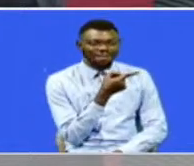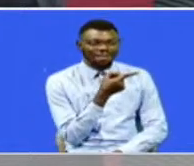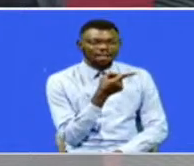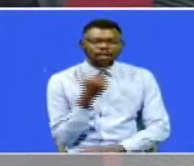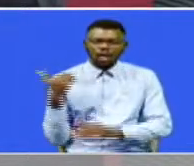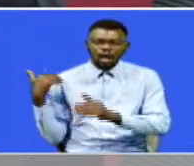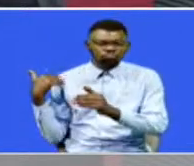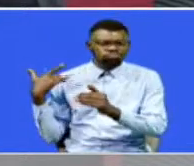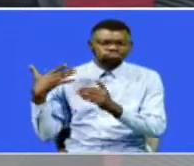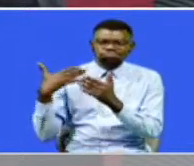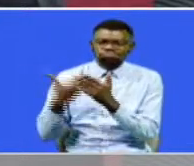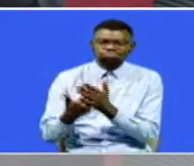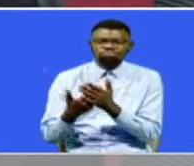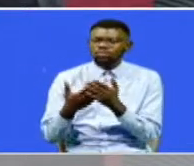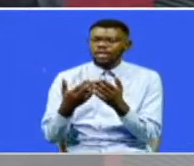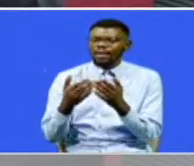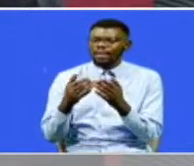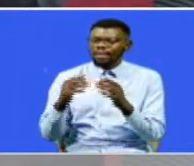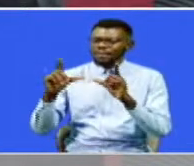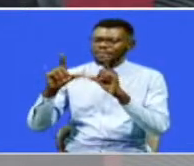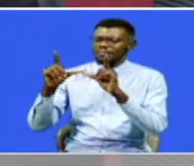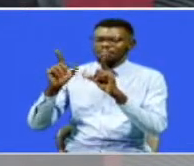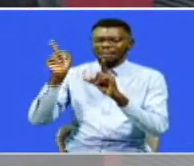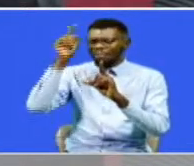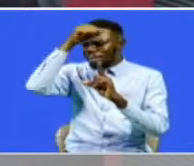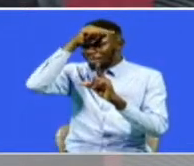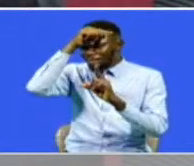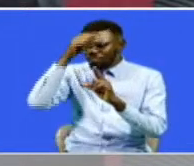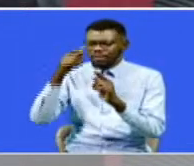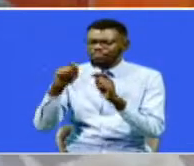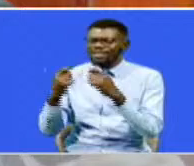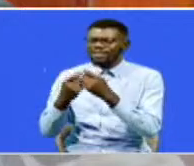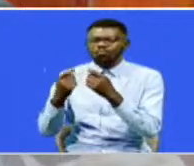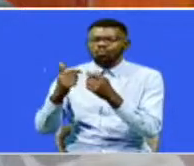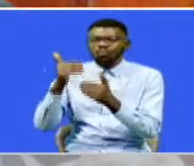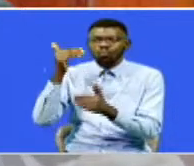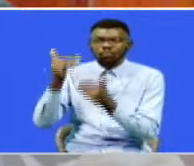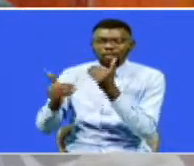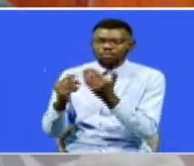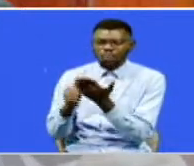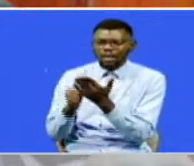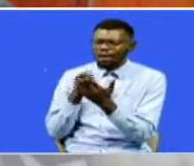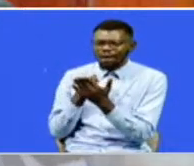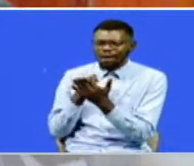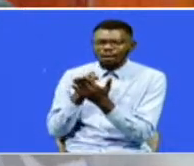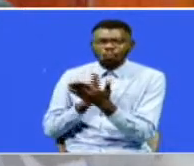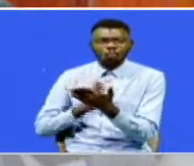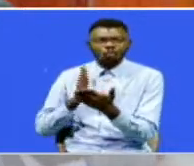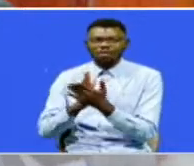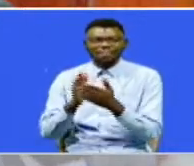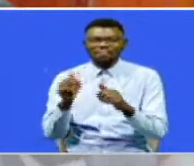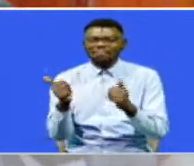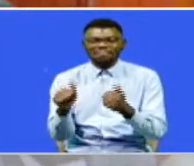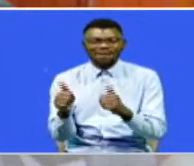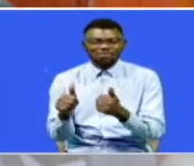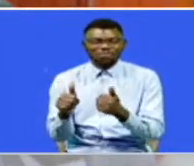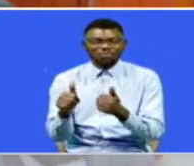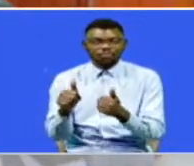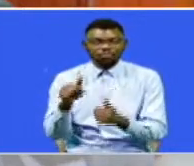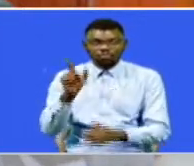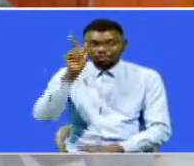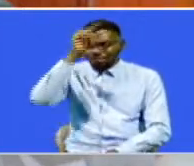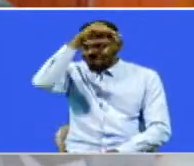receiving end over his degree certificate from Team University in Uganda. For one to qualify to have a